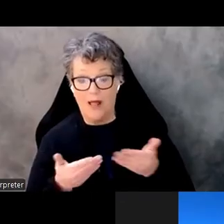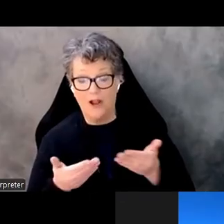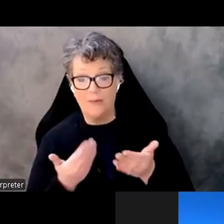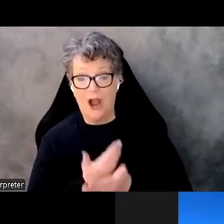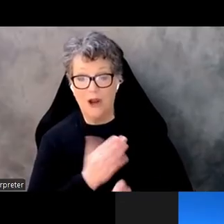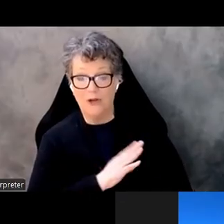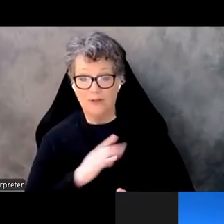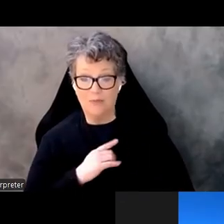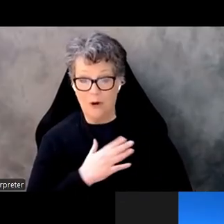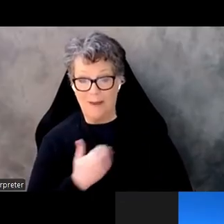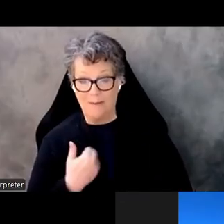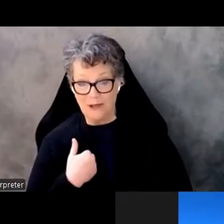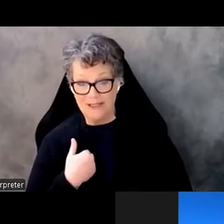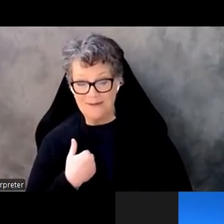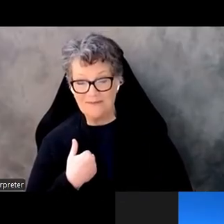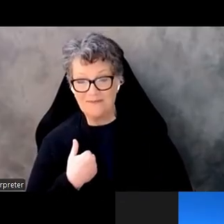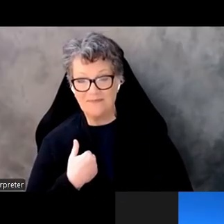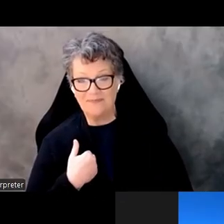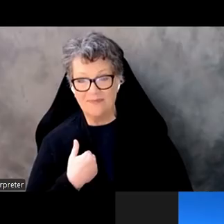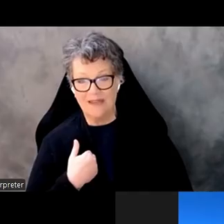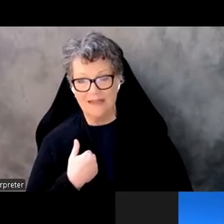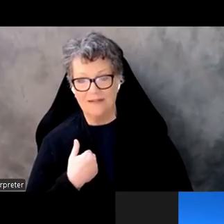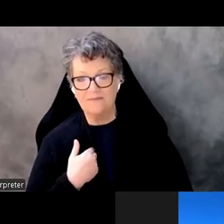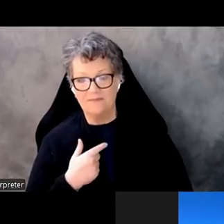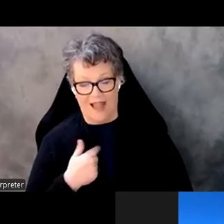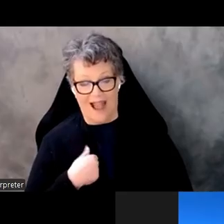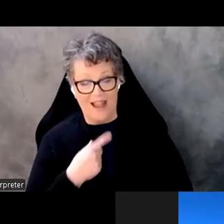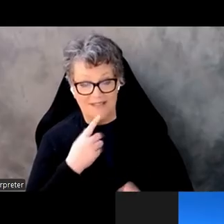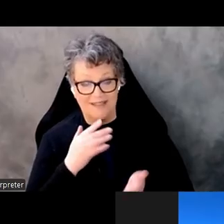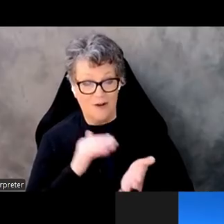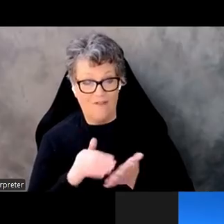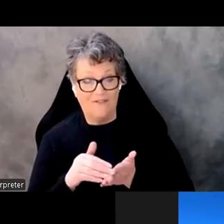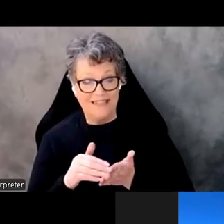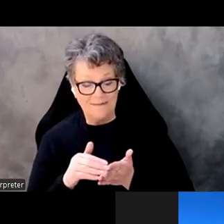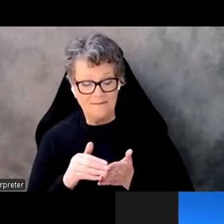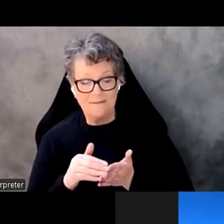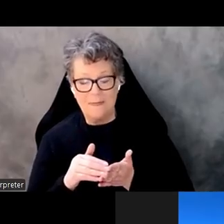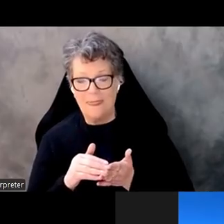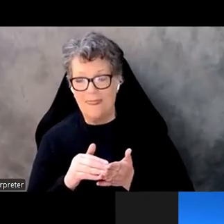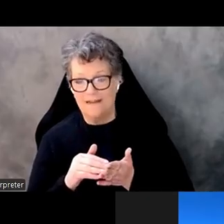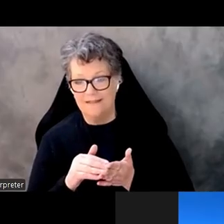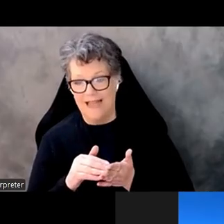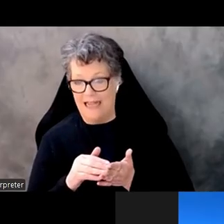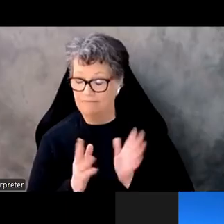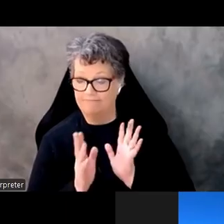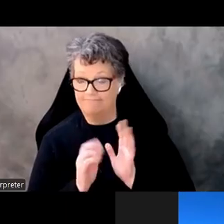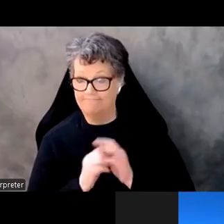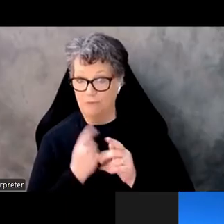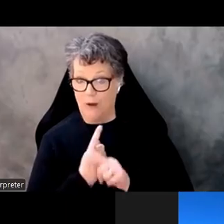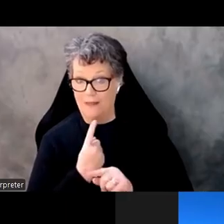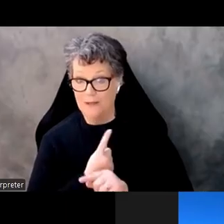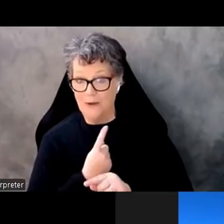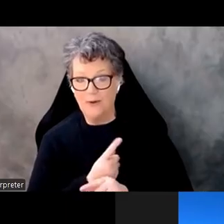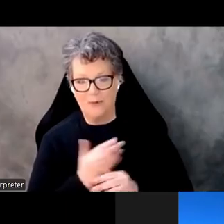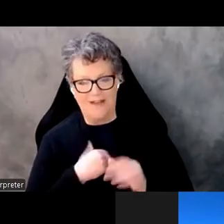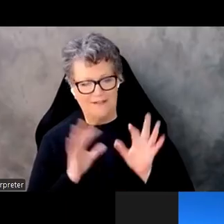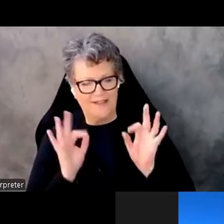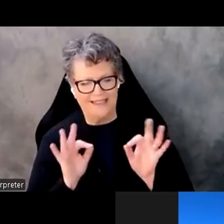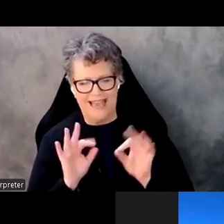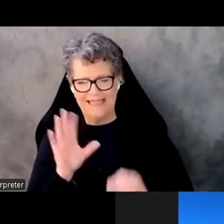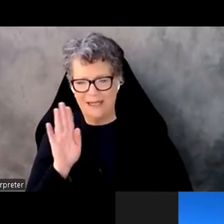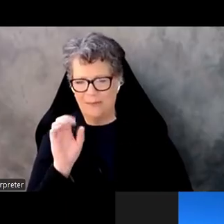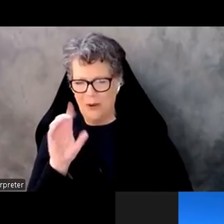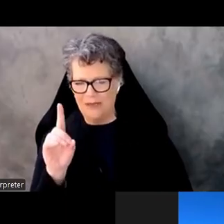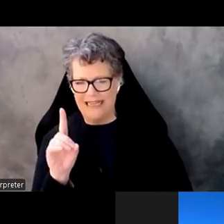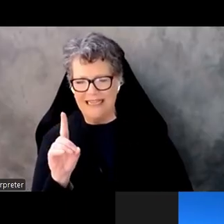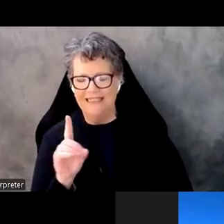board members. I have said often and justifiably that we have a fantastic board of directors, and